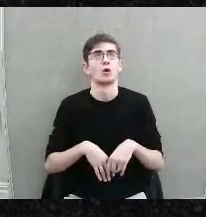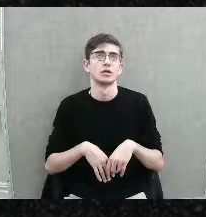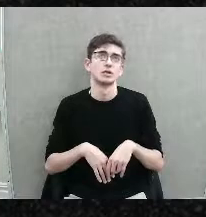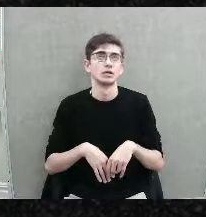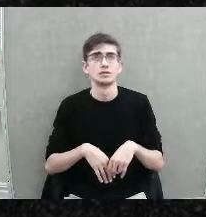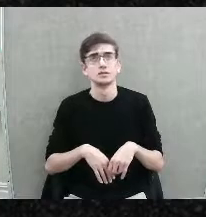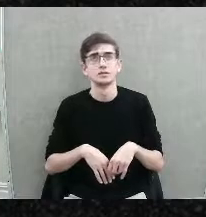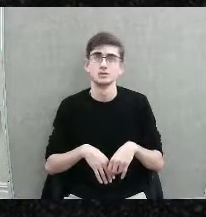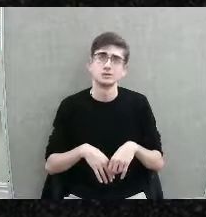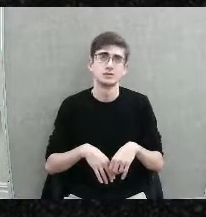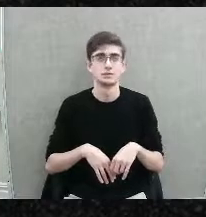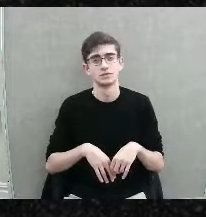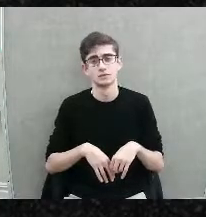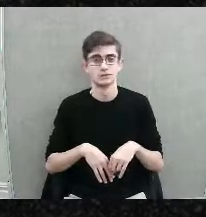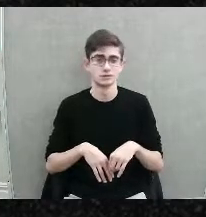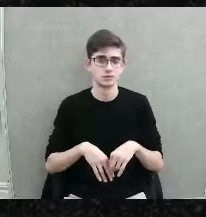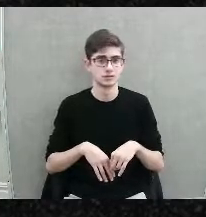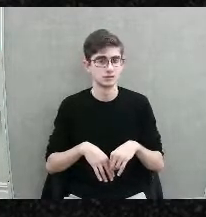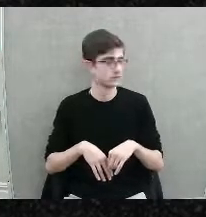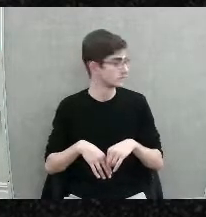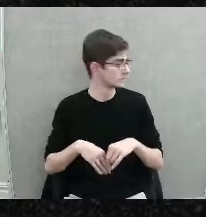even as